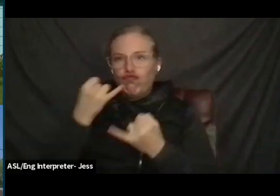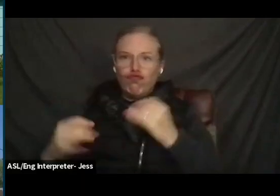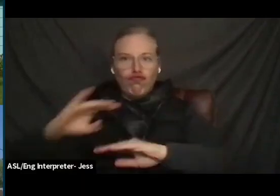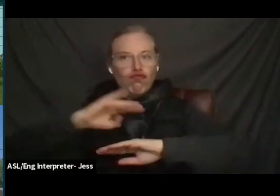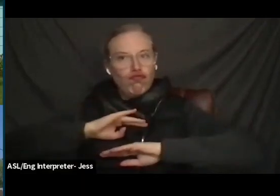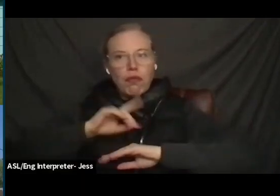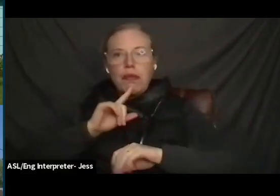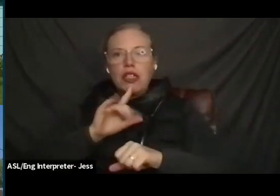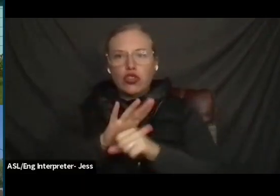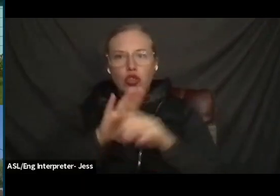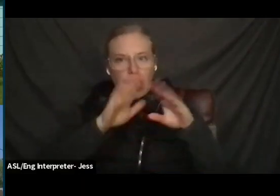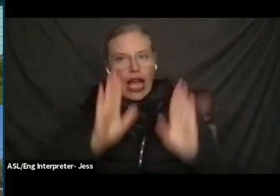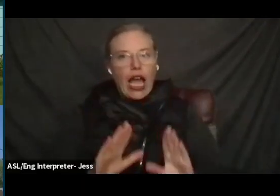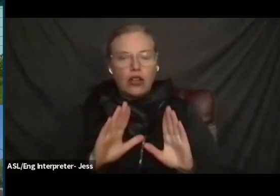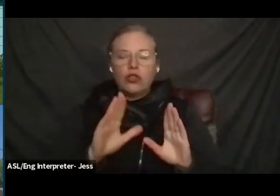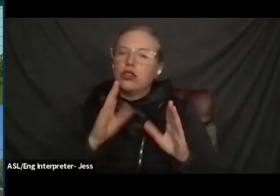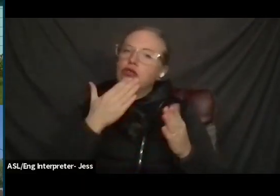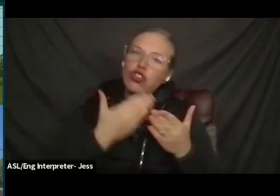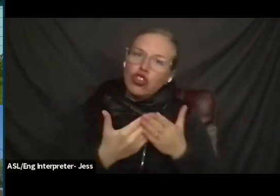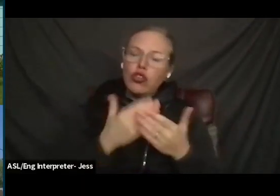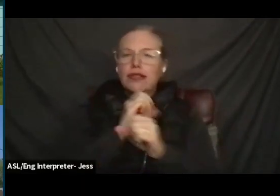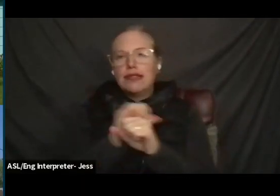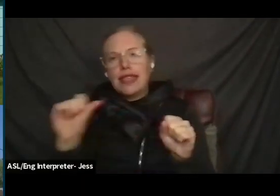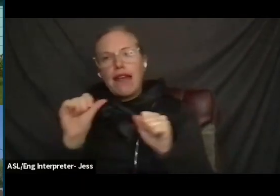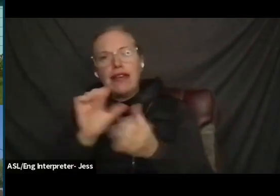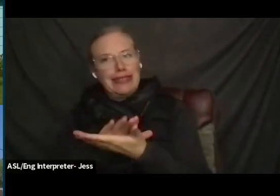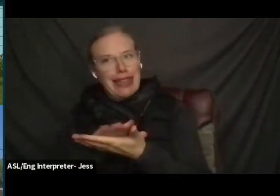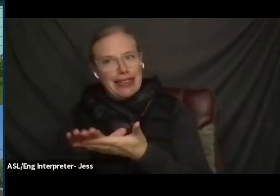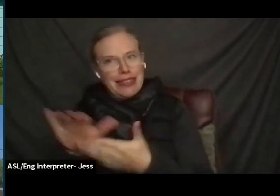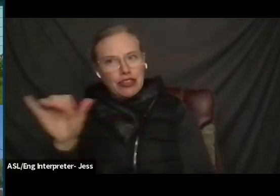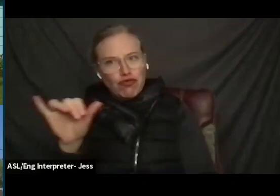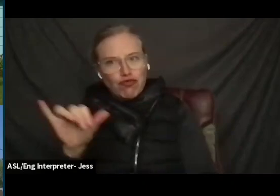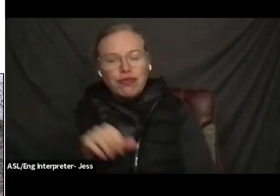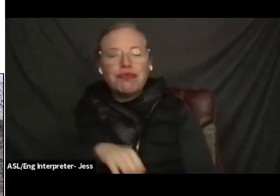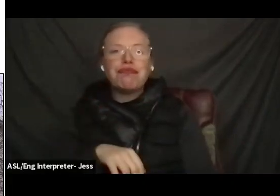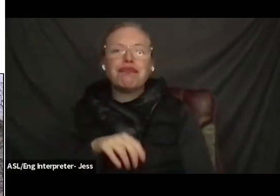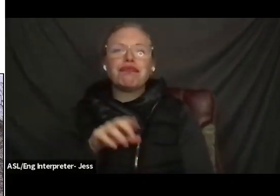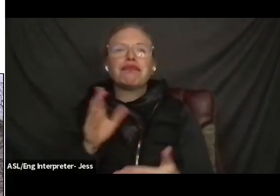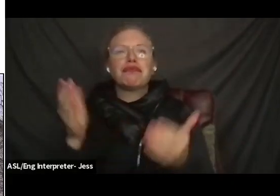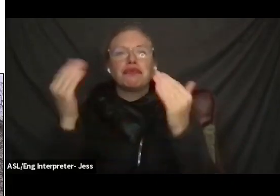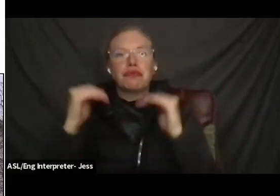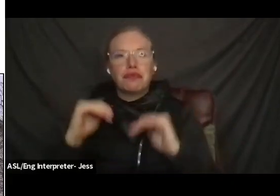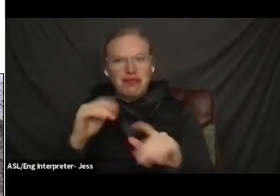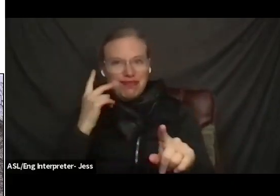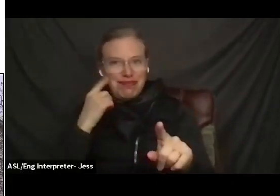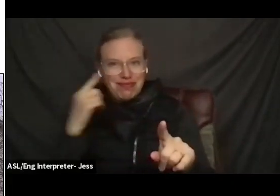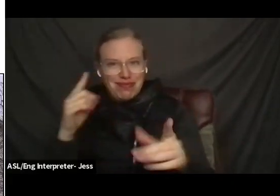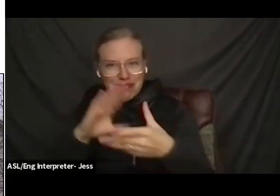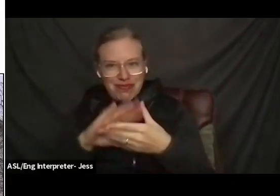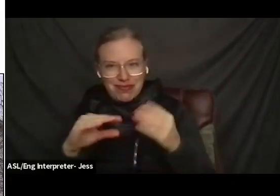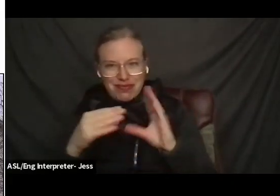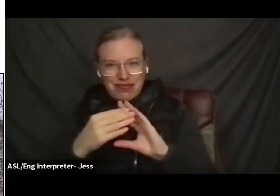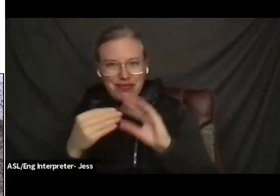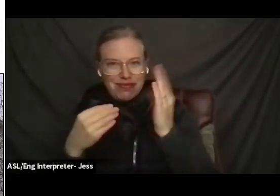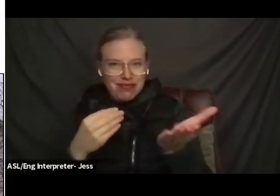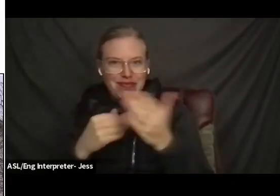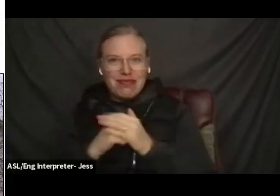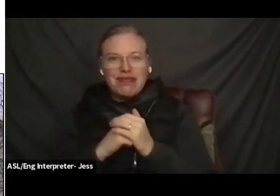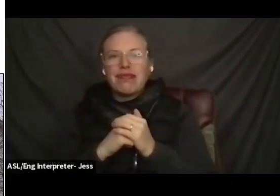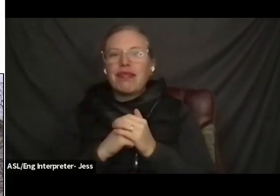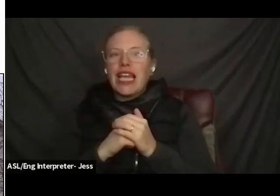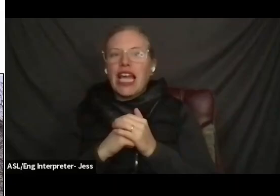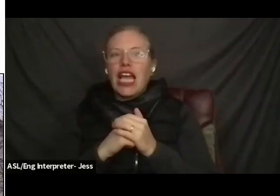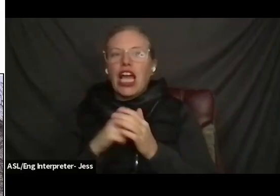that their home is decent, safe, and sanitary. And then we can jump on to the next success story is this was